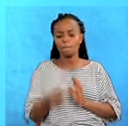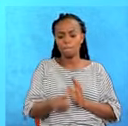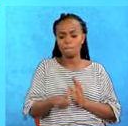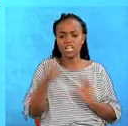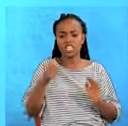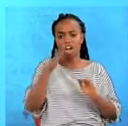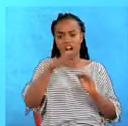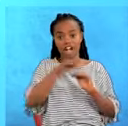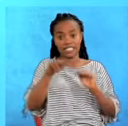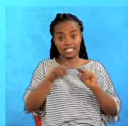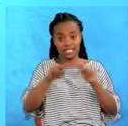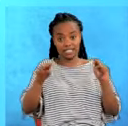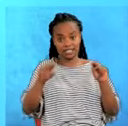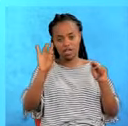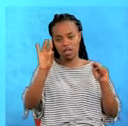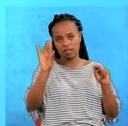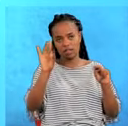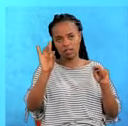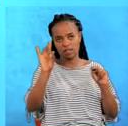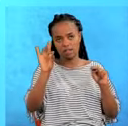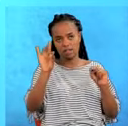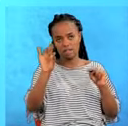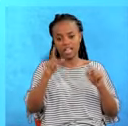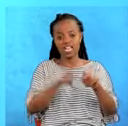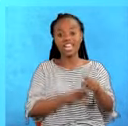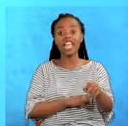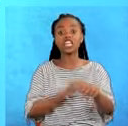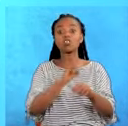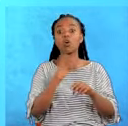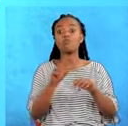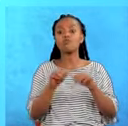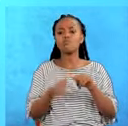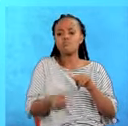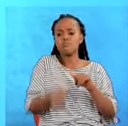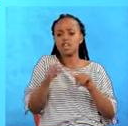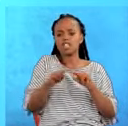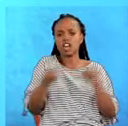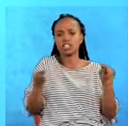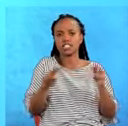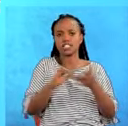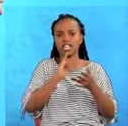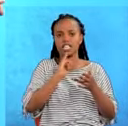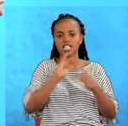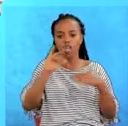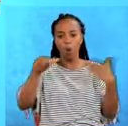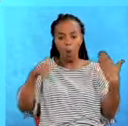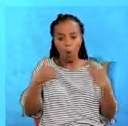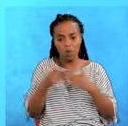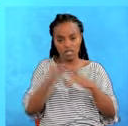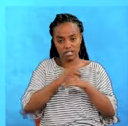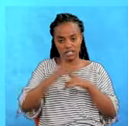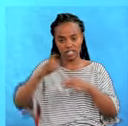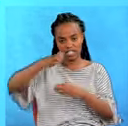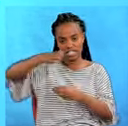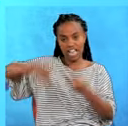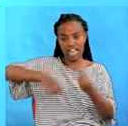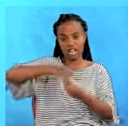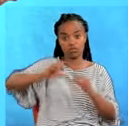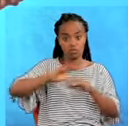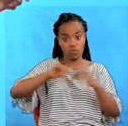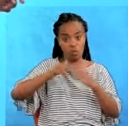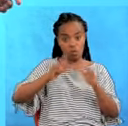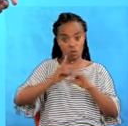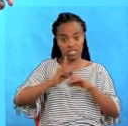major axis is given here, it is 8. The length of major axis means it is this, the whole distance. It is